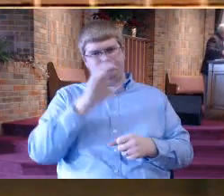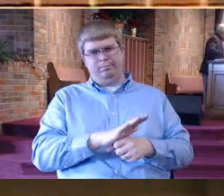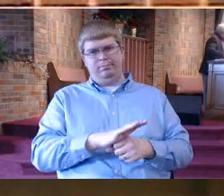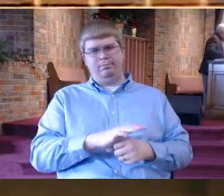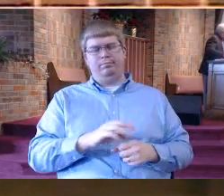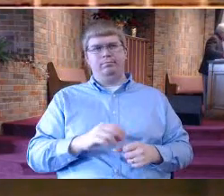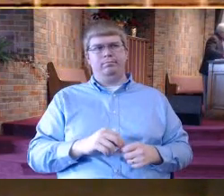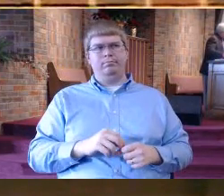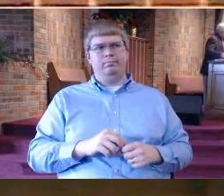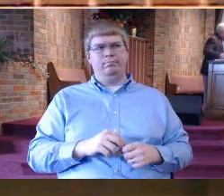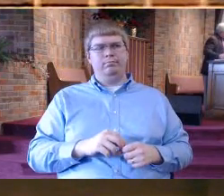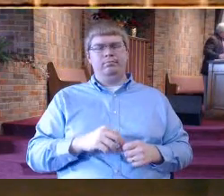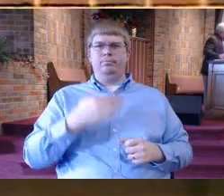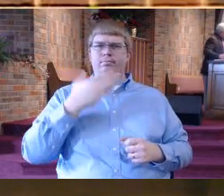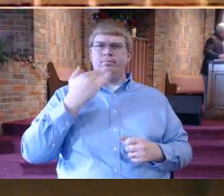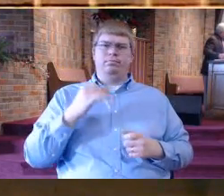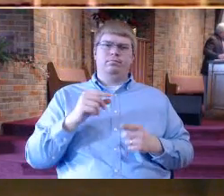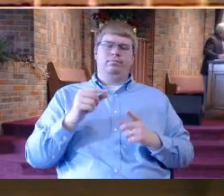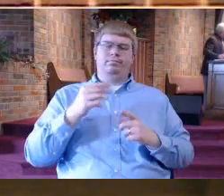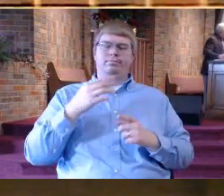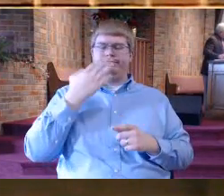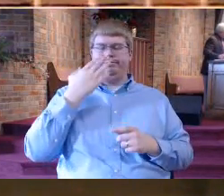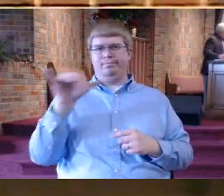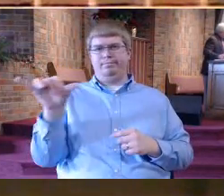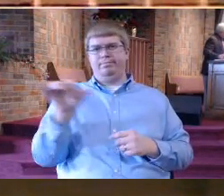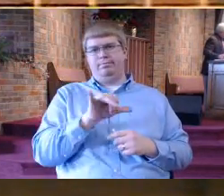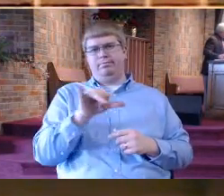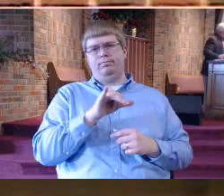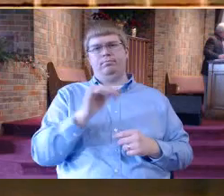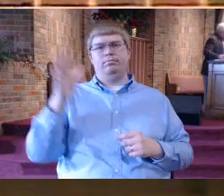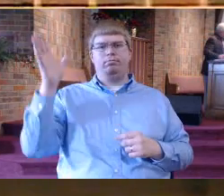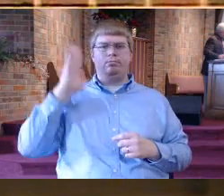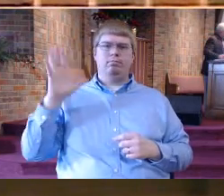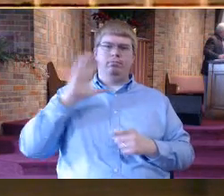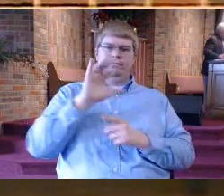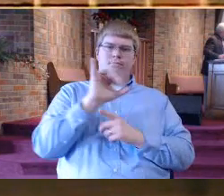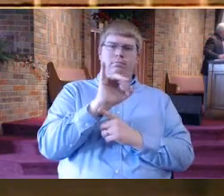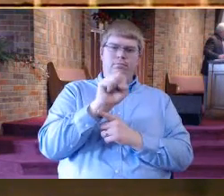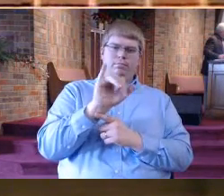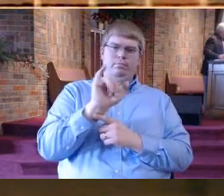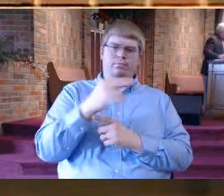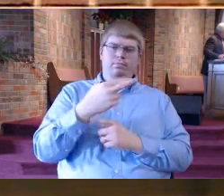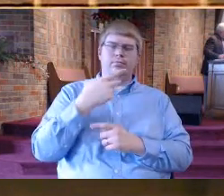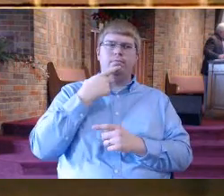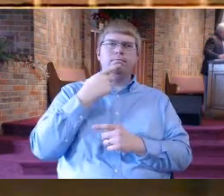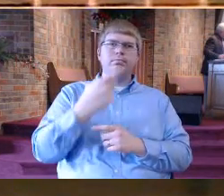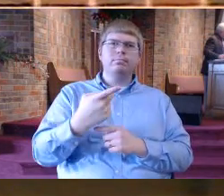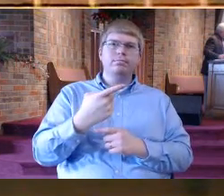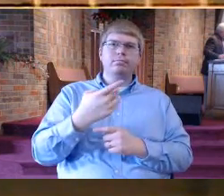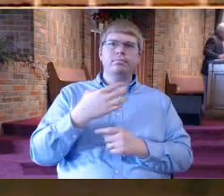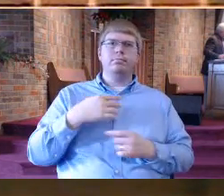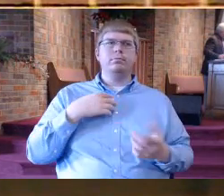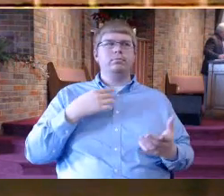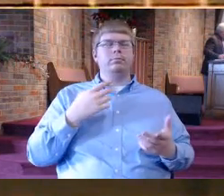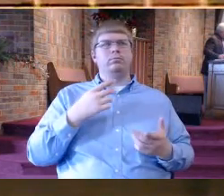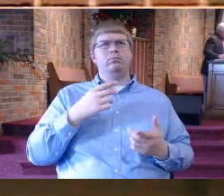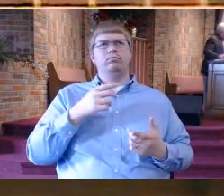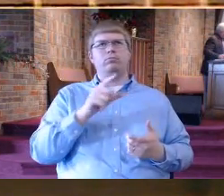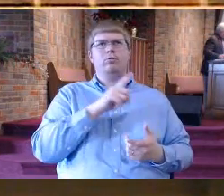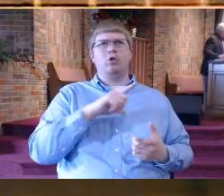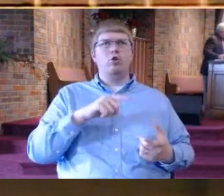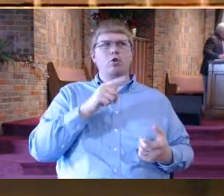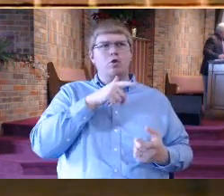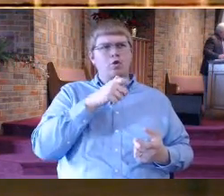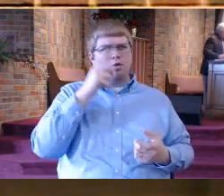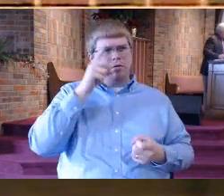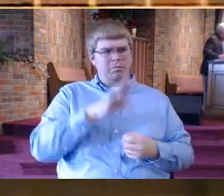that the word of Isaiah the prophet might be fulfilled, which he spoke, "Lord, who has believed our report, and to whom has the arm